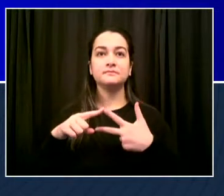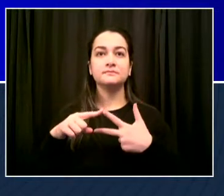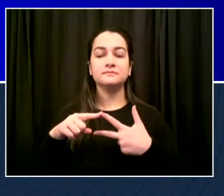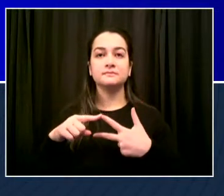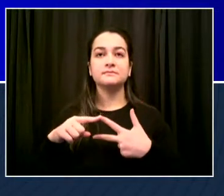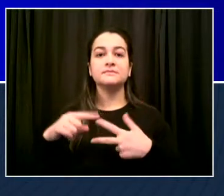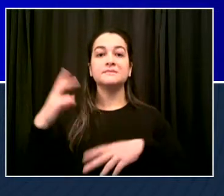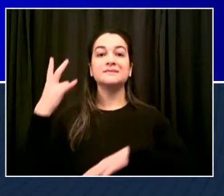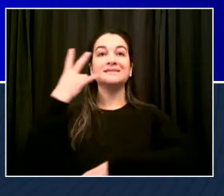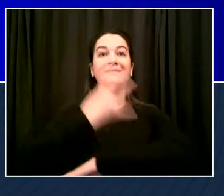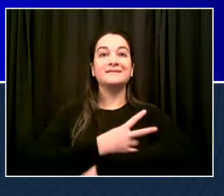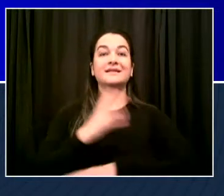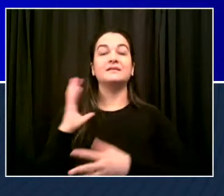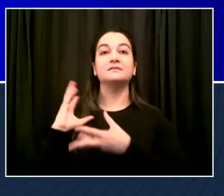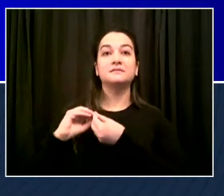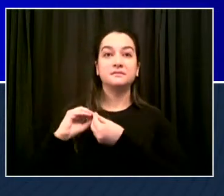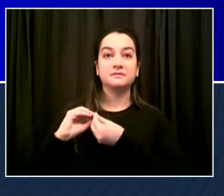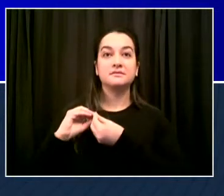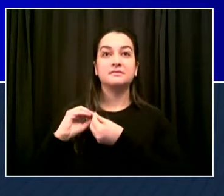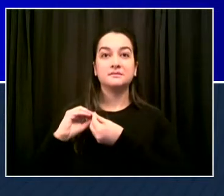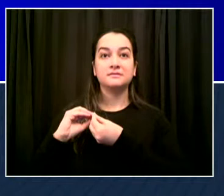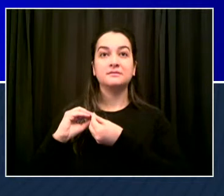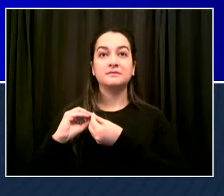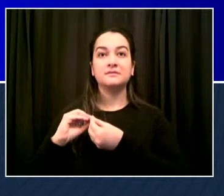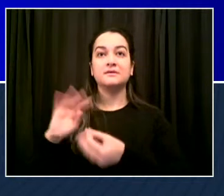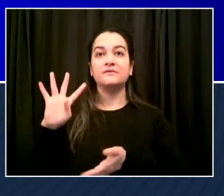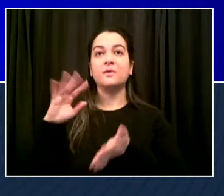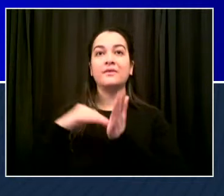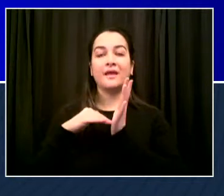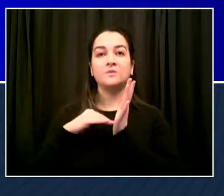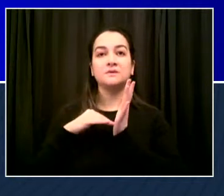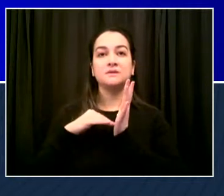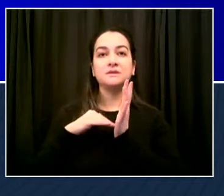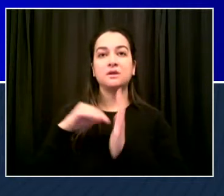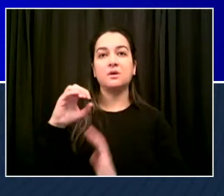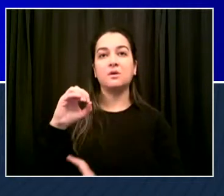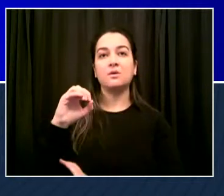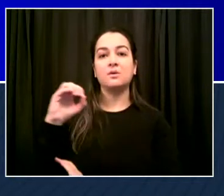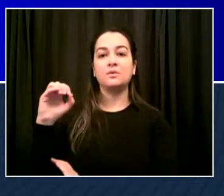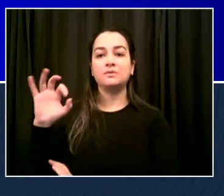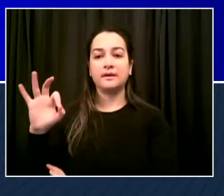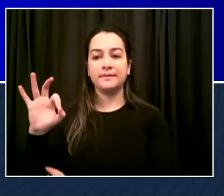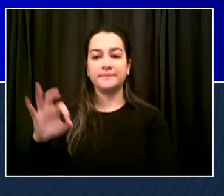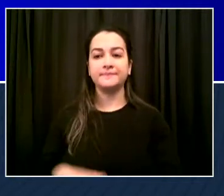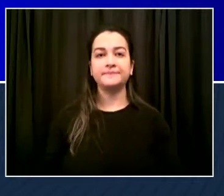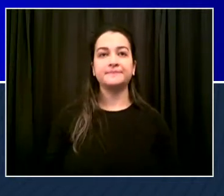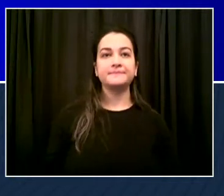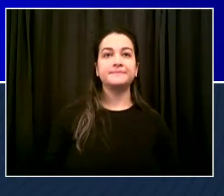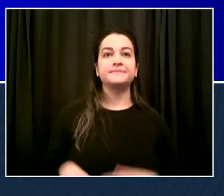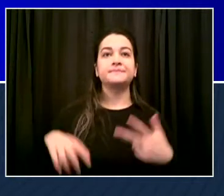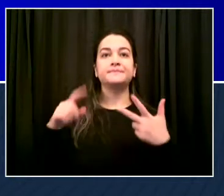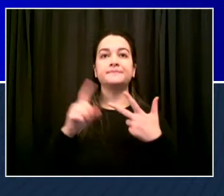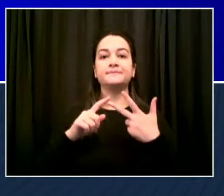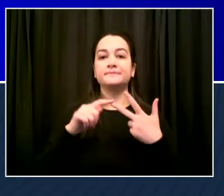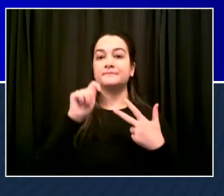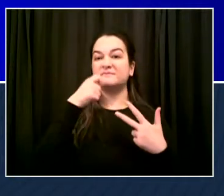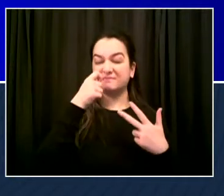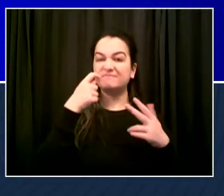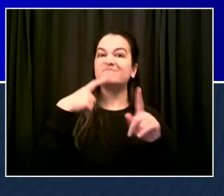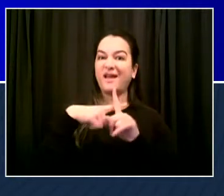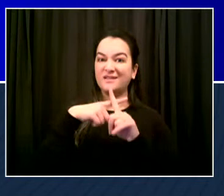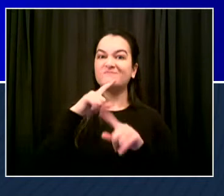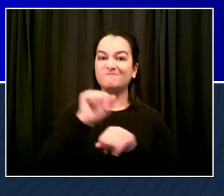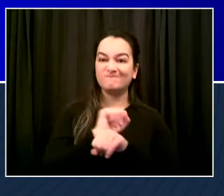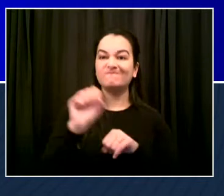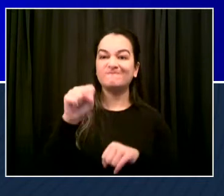report, 4,009 cases. Number three, percentage of people testing citywide positive for COVID-19. Today's report, 7-day rolling